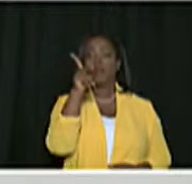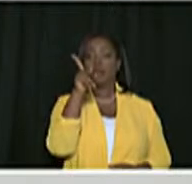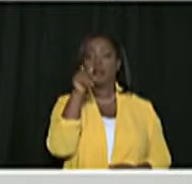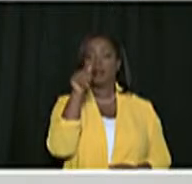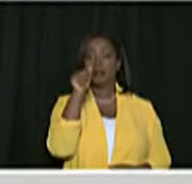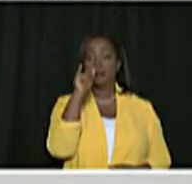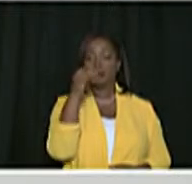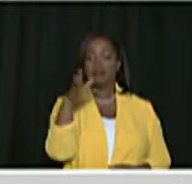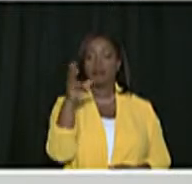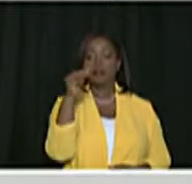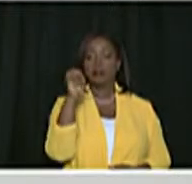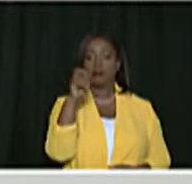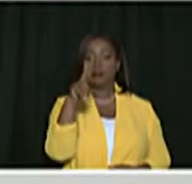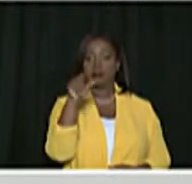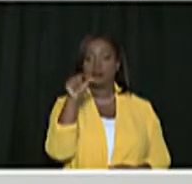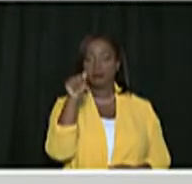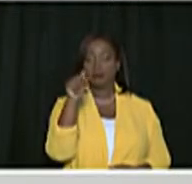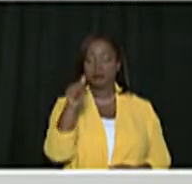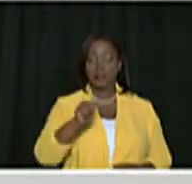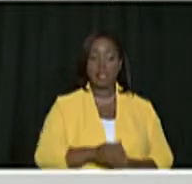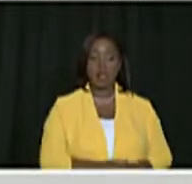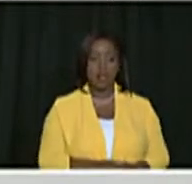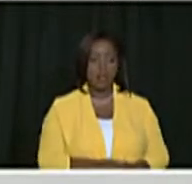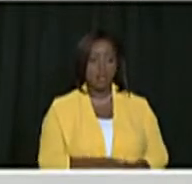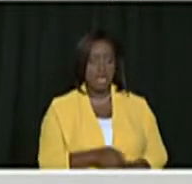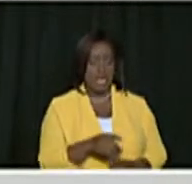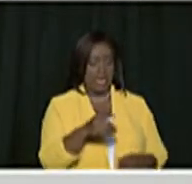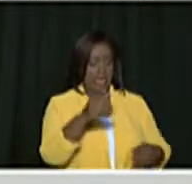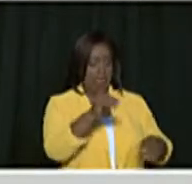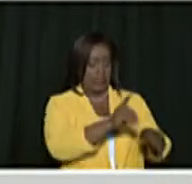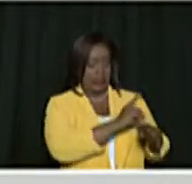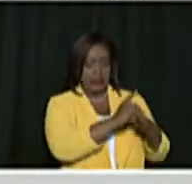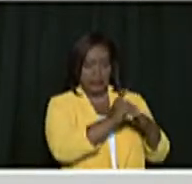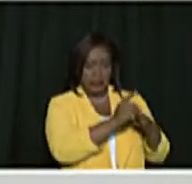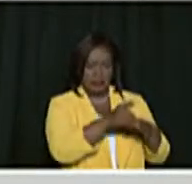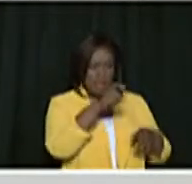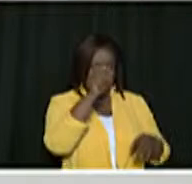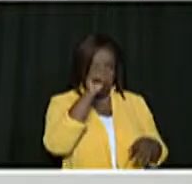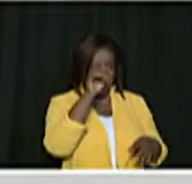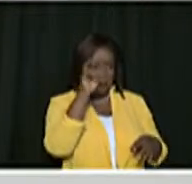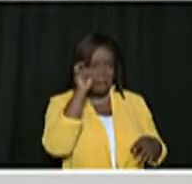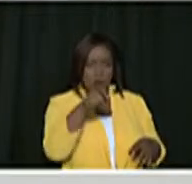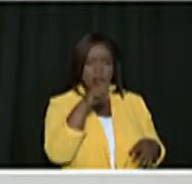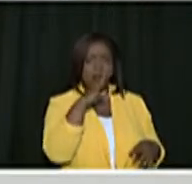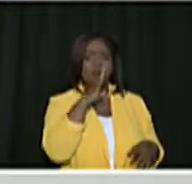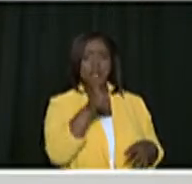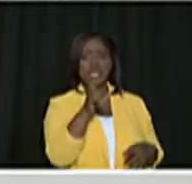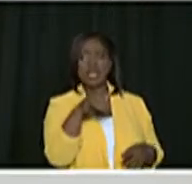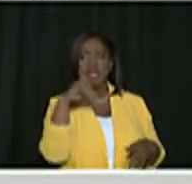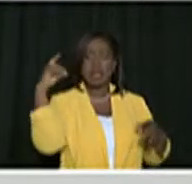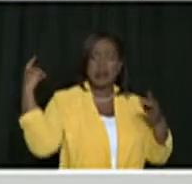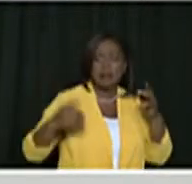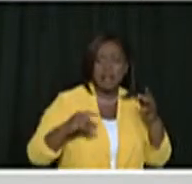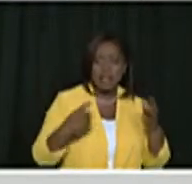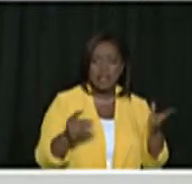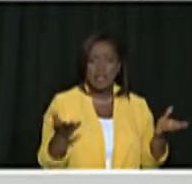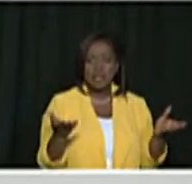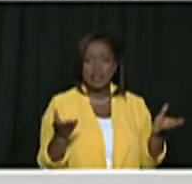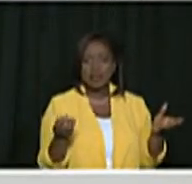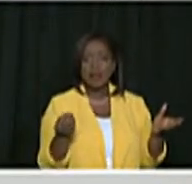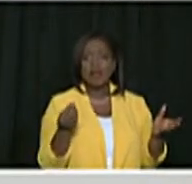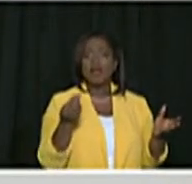thinking that that's the only way. It has to be harsh. It has to be firm. Are there more positive ways of disciplining our children?